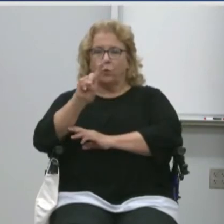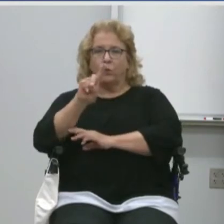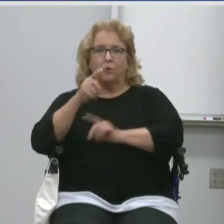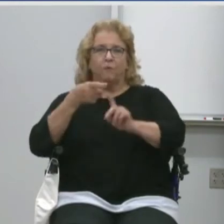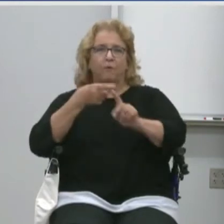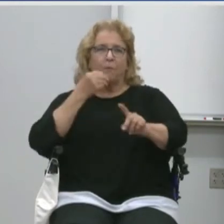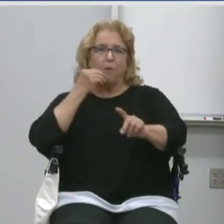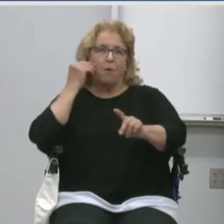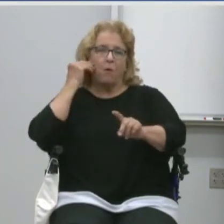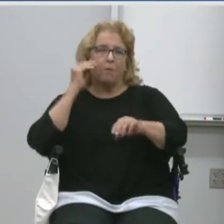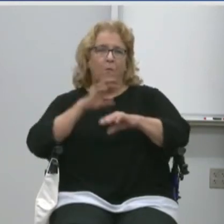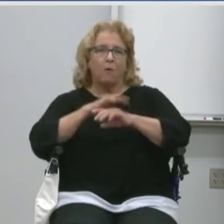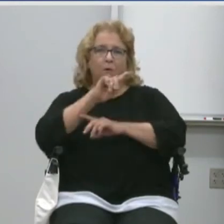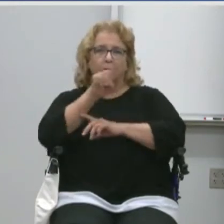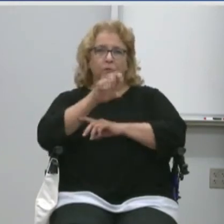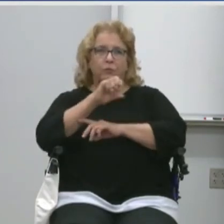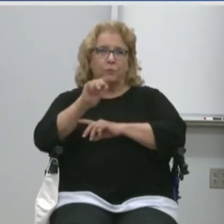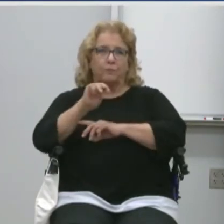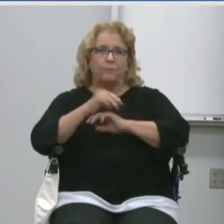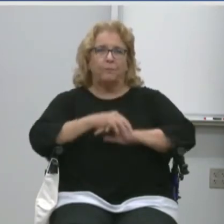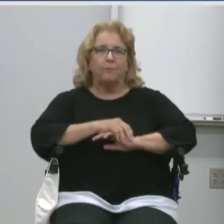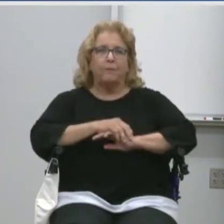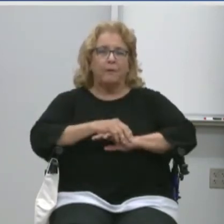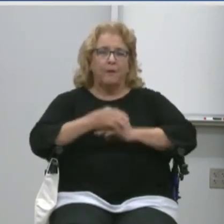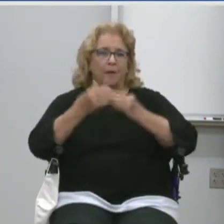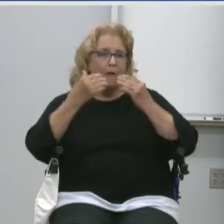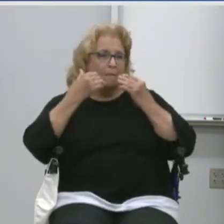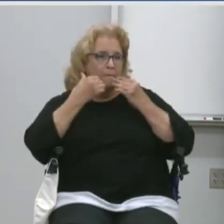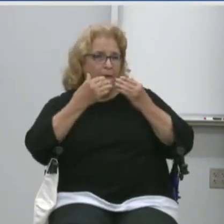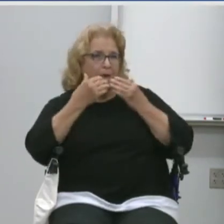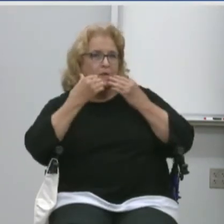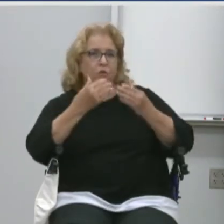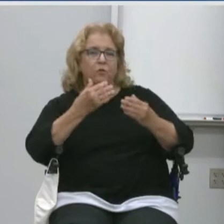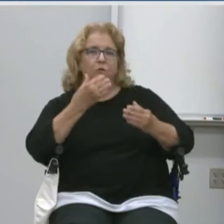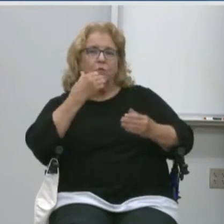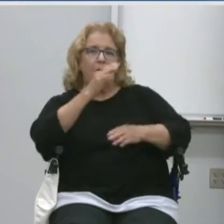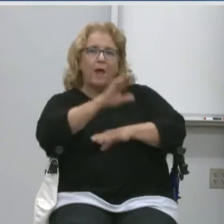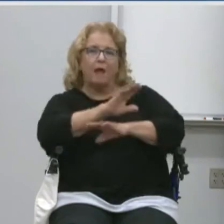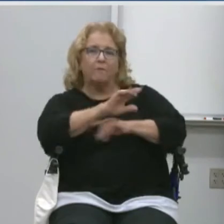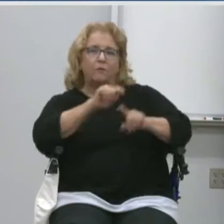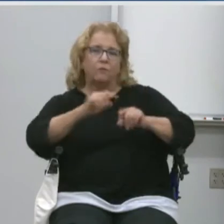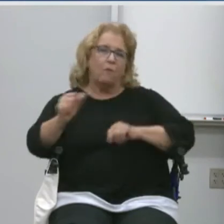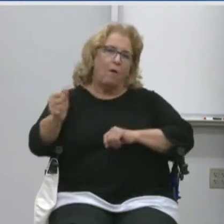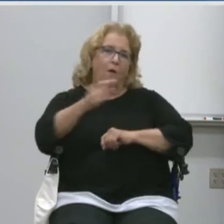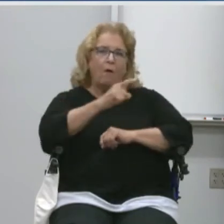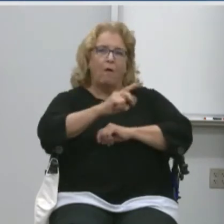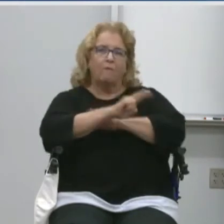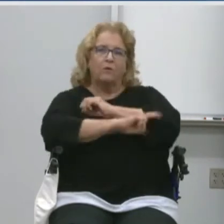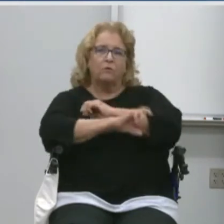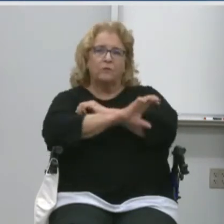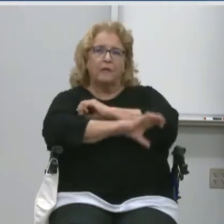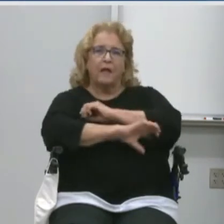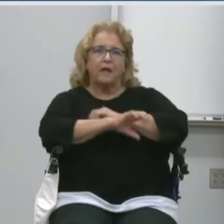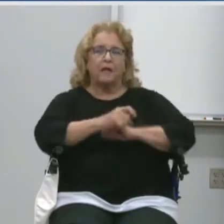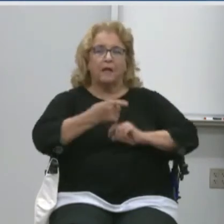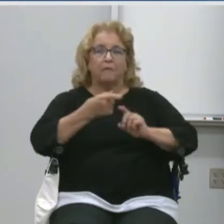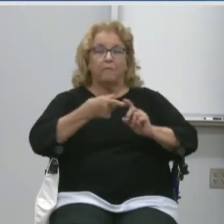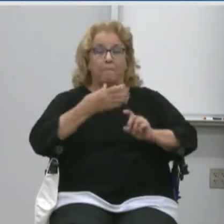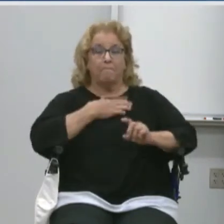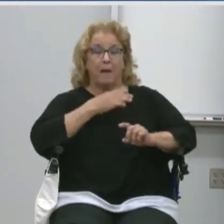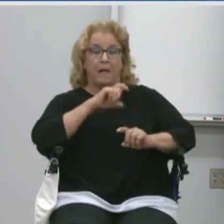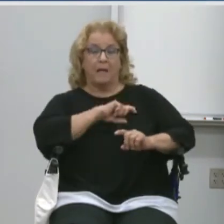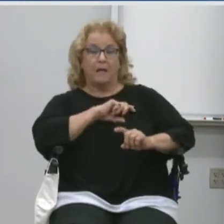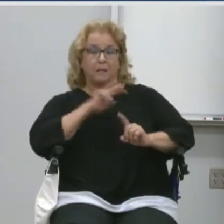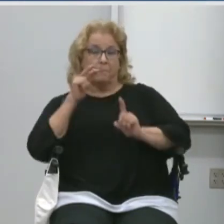away. Kevin, thank you. And good afternoon to all of Volusia County. From the sheriff's perspective, I can